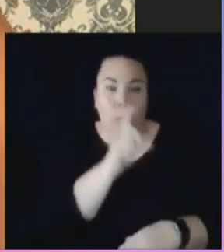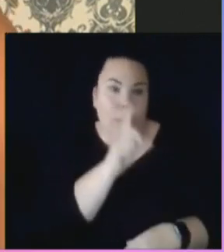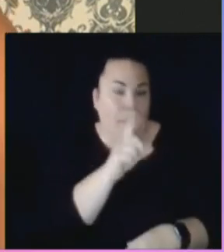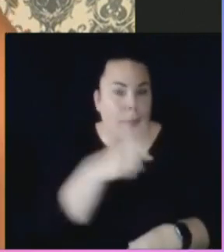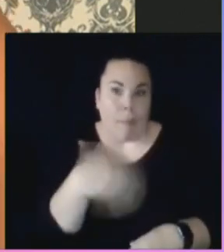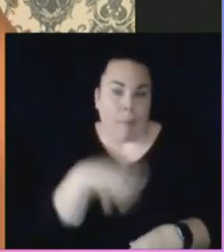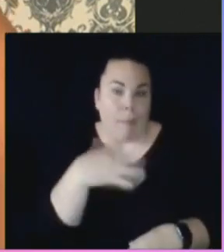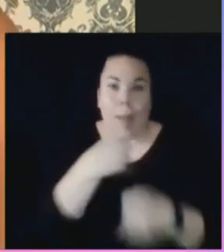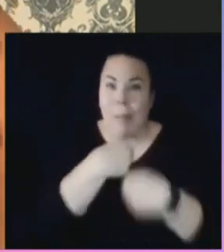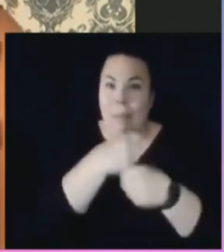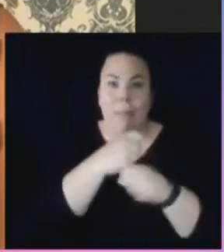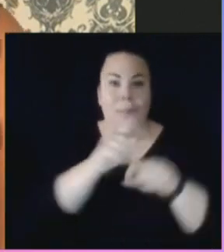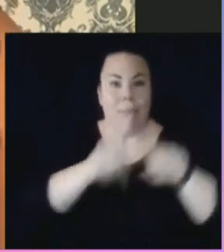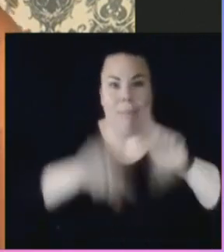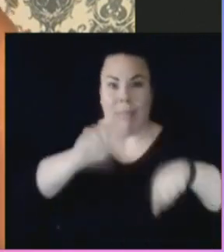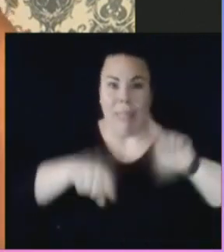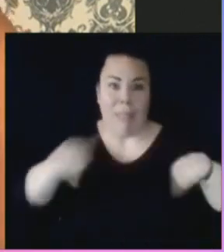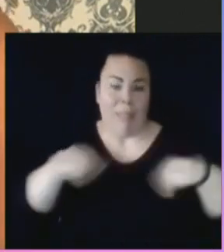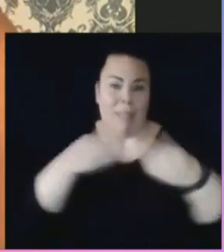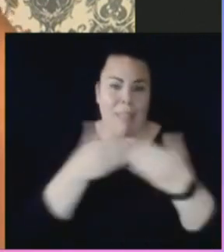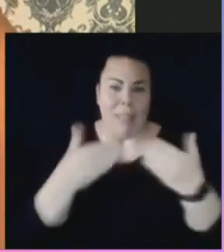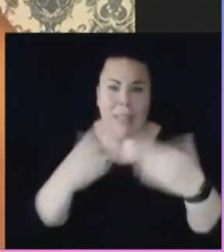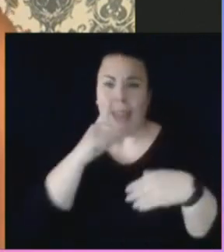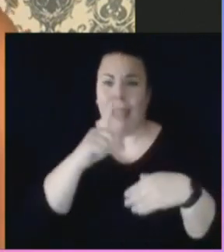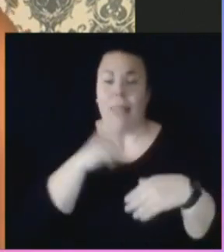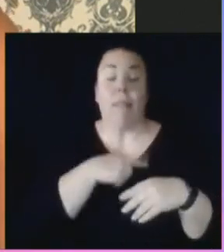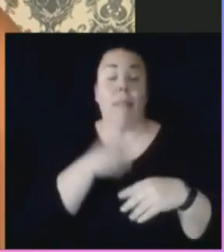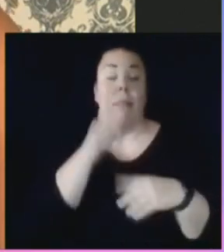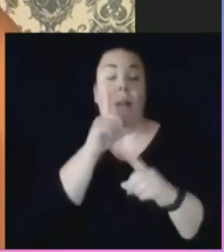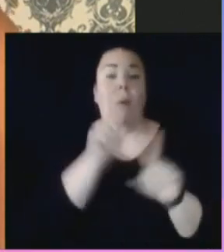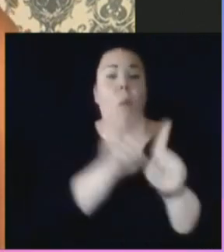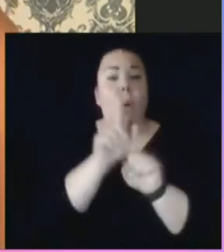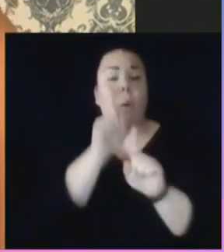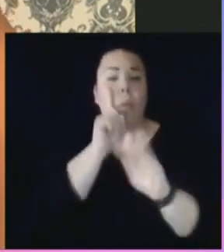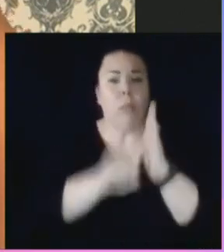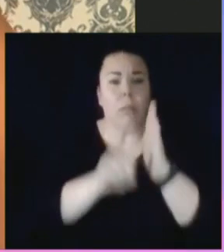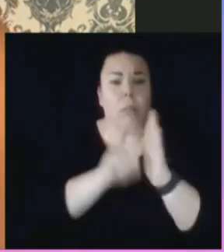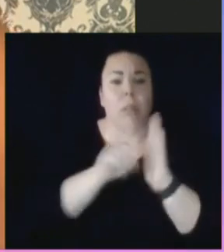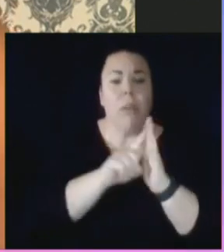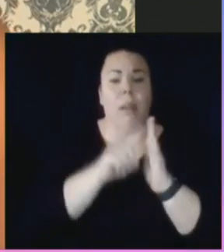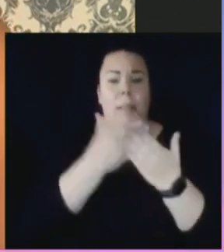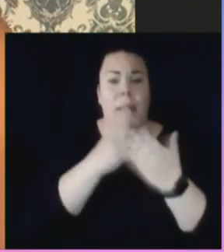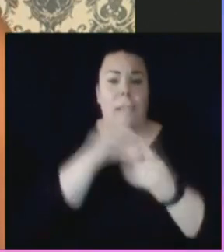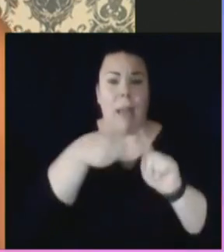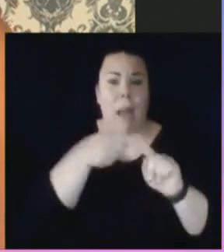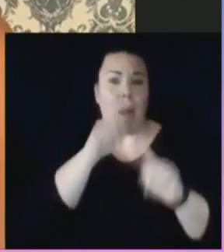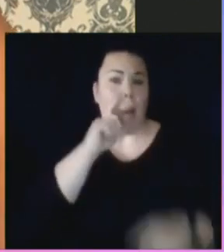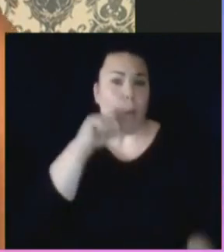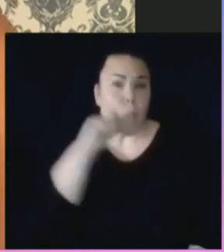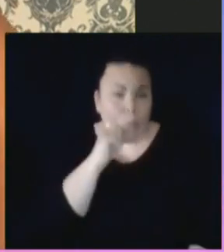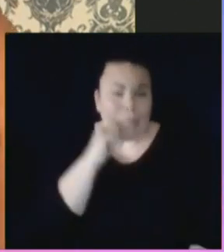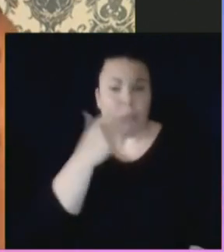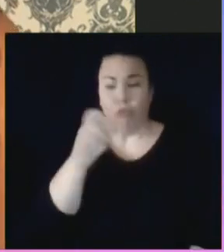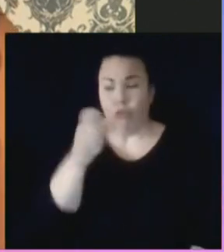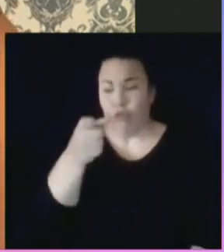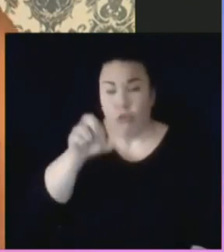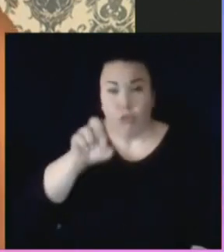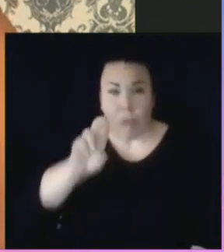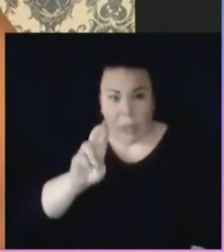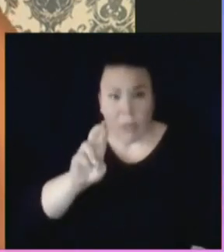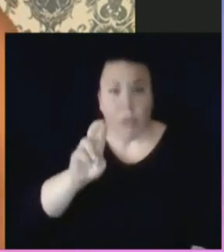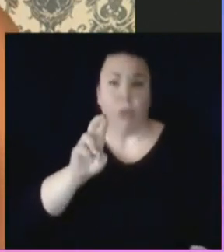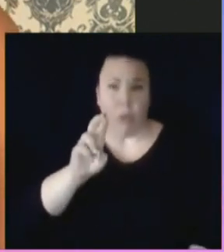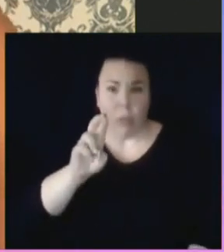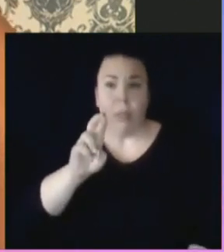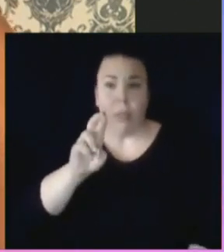of to explore issues of race, gender, and to center our humanity and to center the human condition.